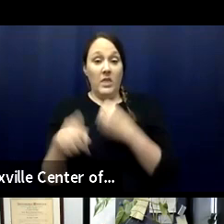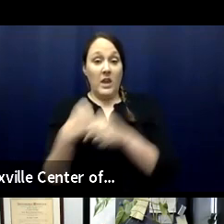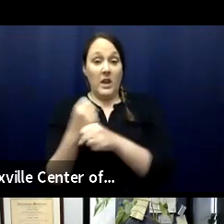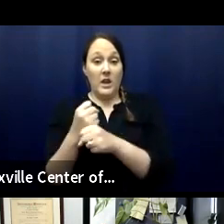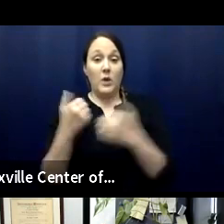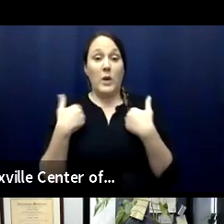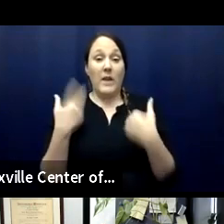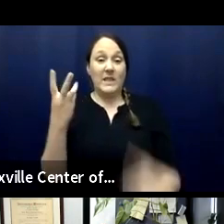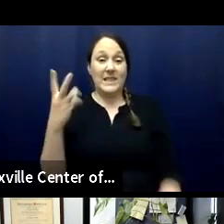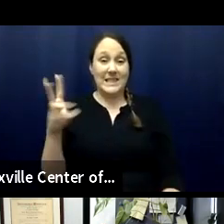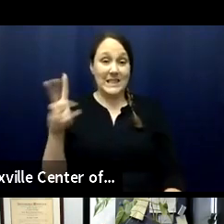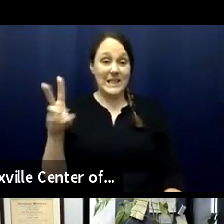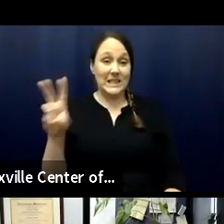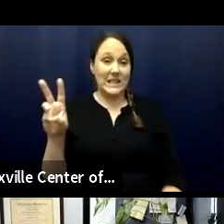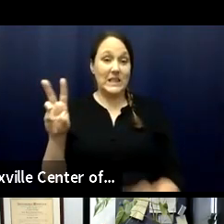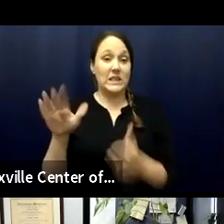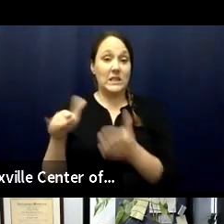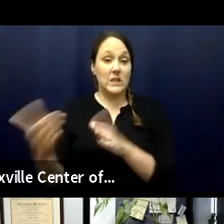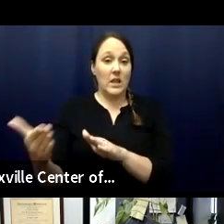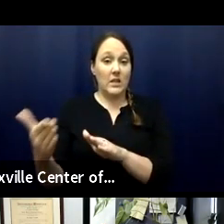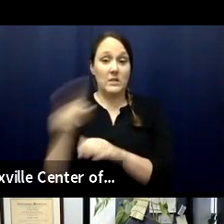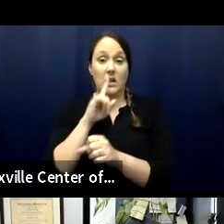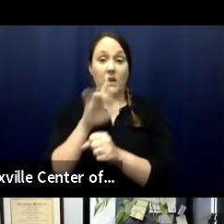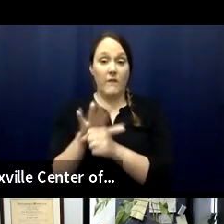16 deaths of confirmed flu. Now,